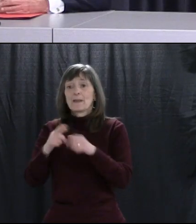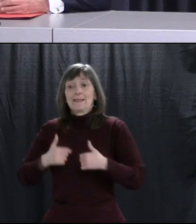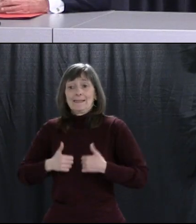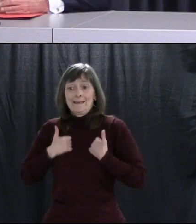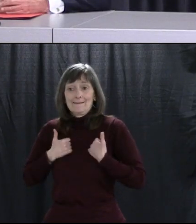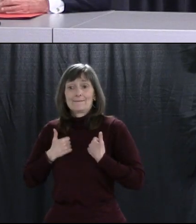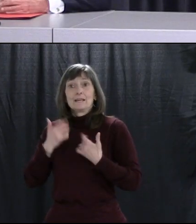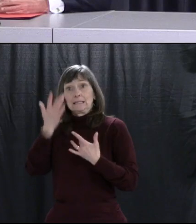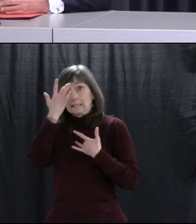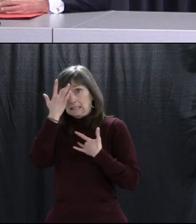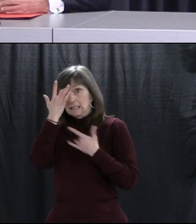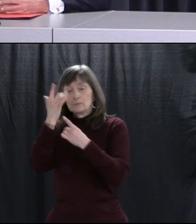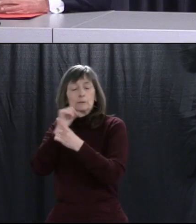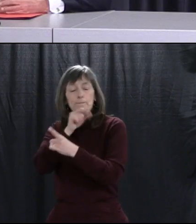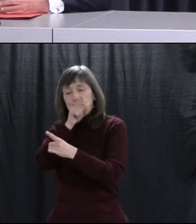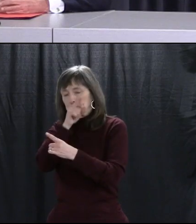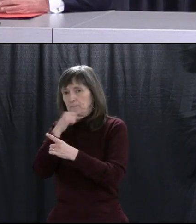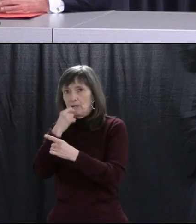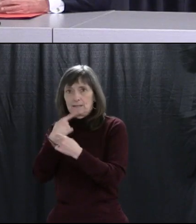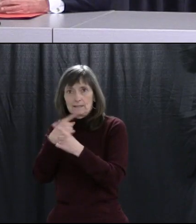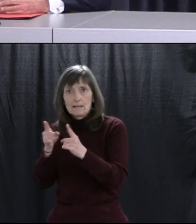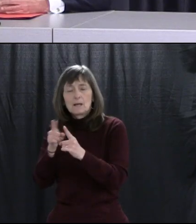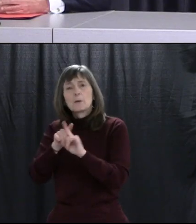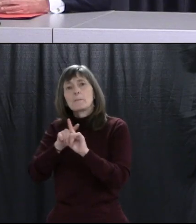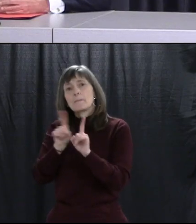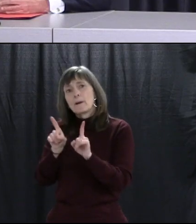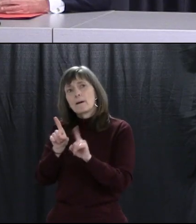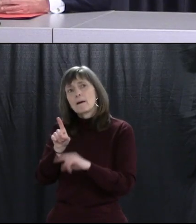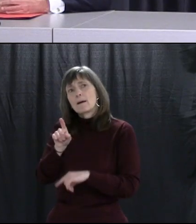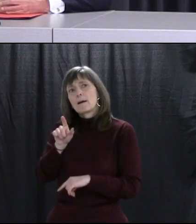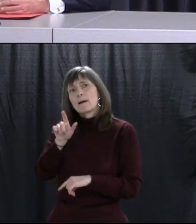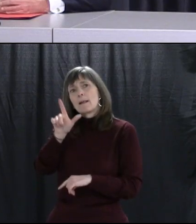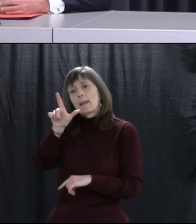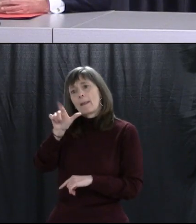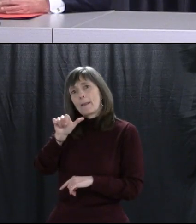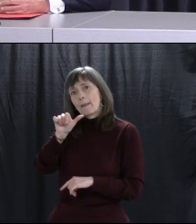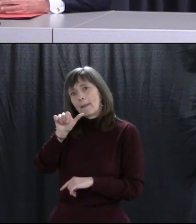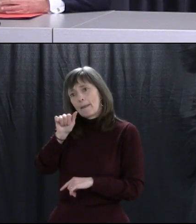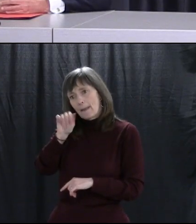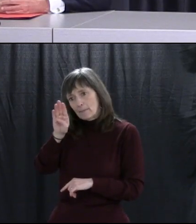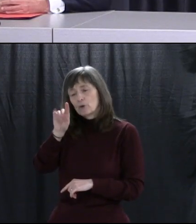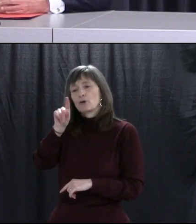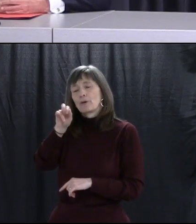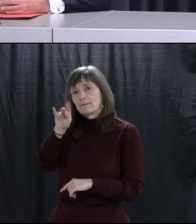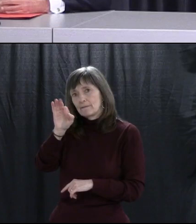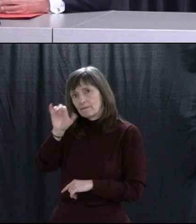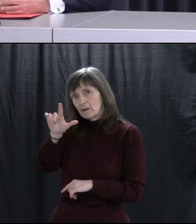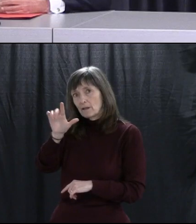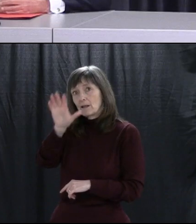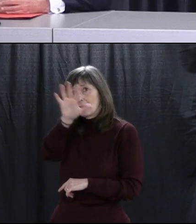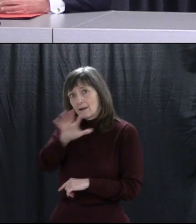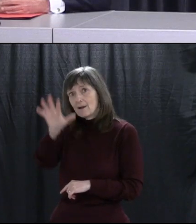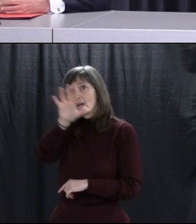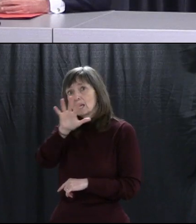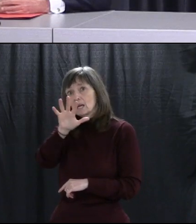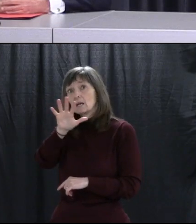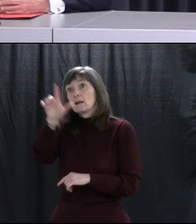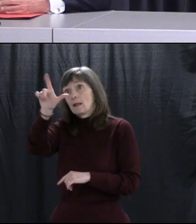their addresses, of course, but the Labrador Greenfield region includes Labrador and